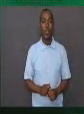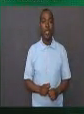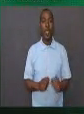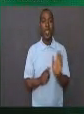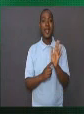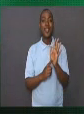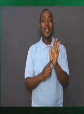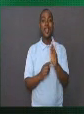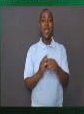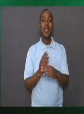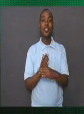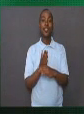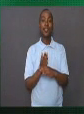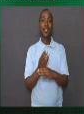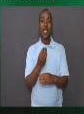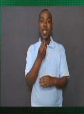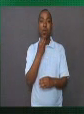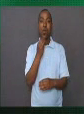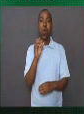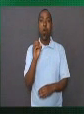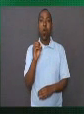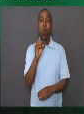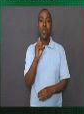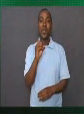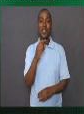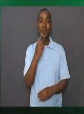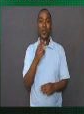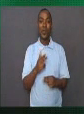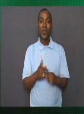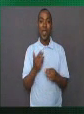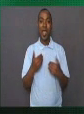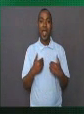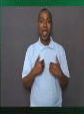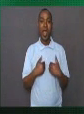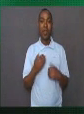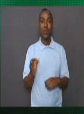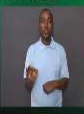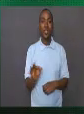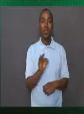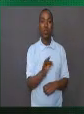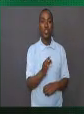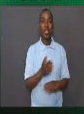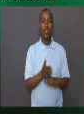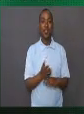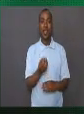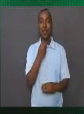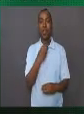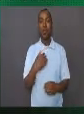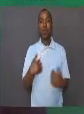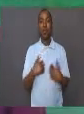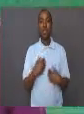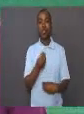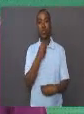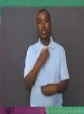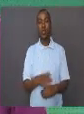Omnivores are animals whose diet includes both plants and animals.